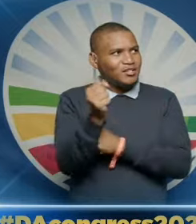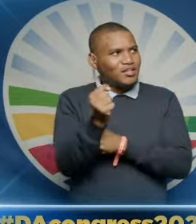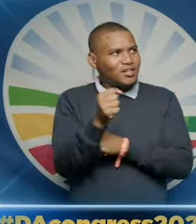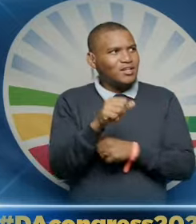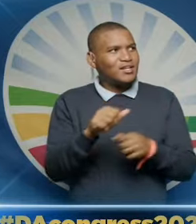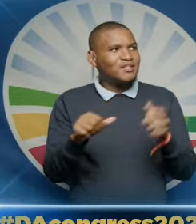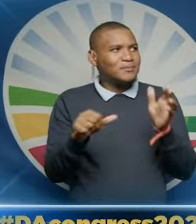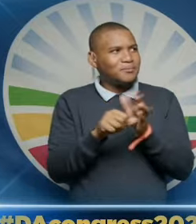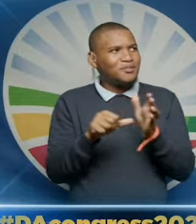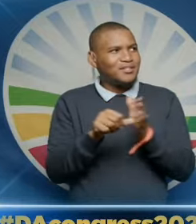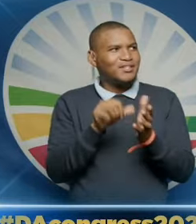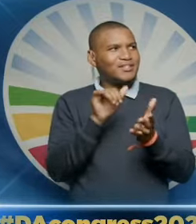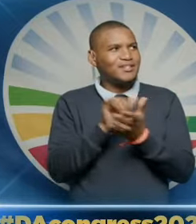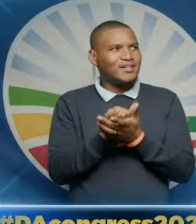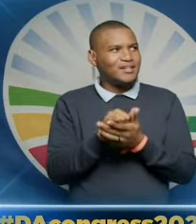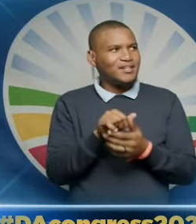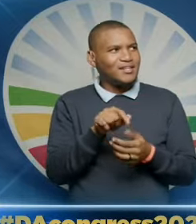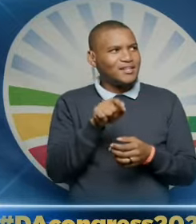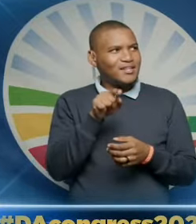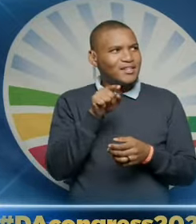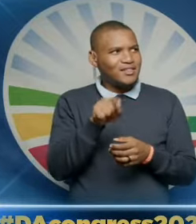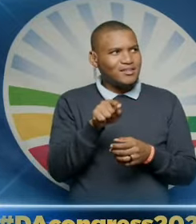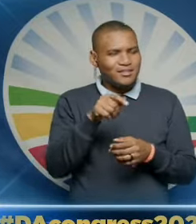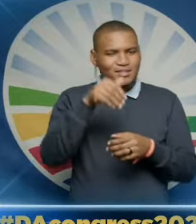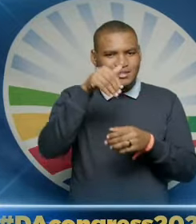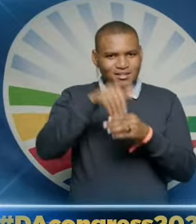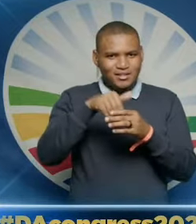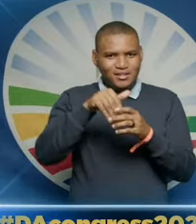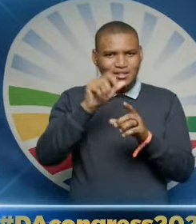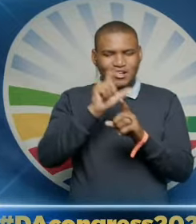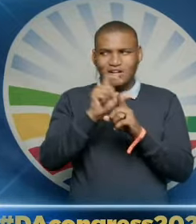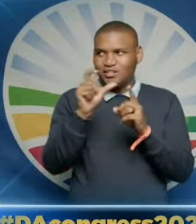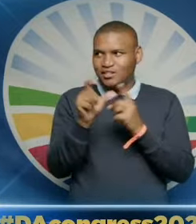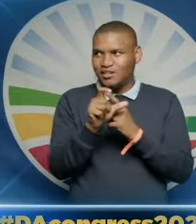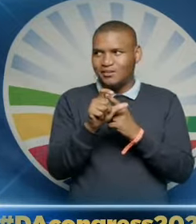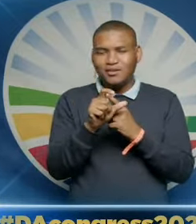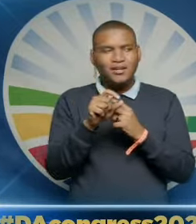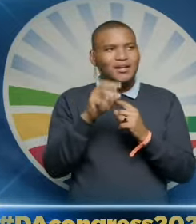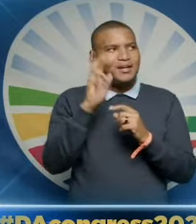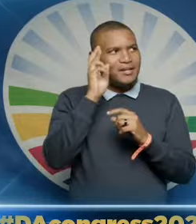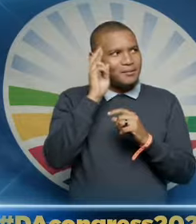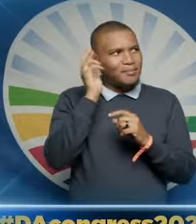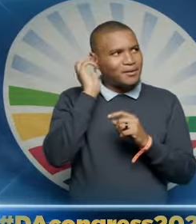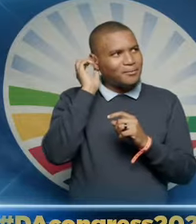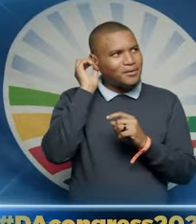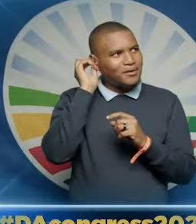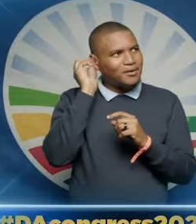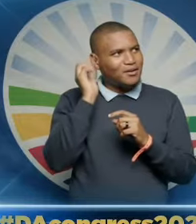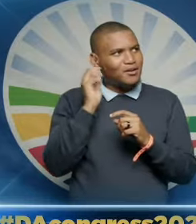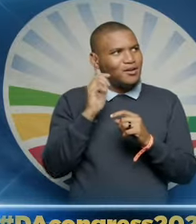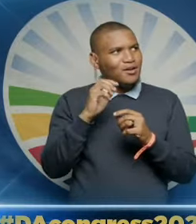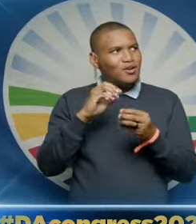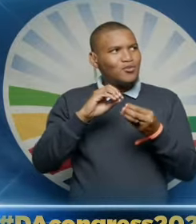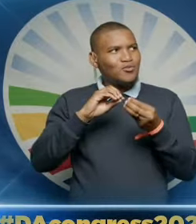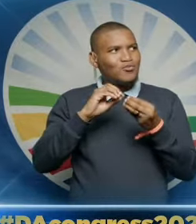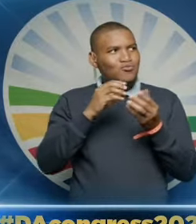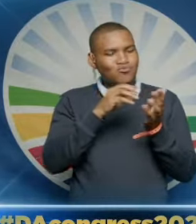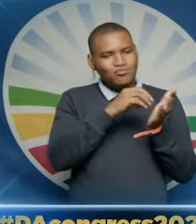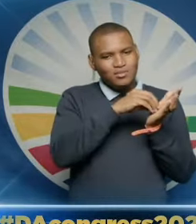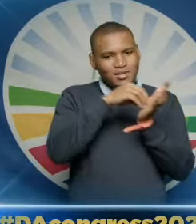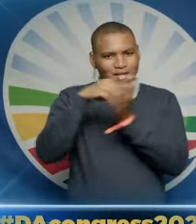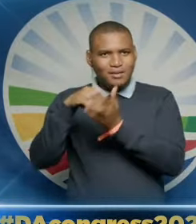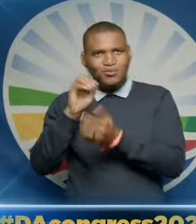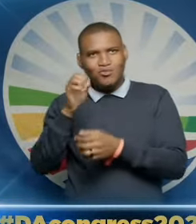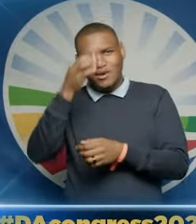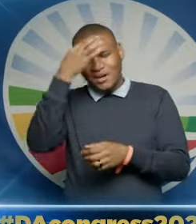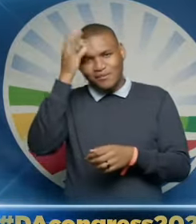it's important that these internal cultures, Nestle, remember you take them to your government. Absolutely. And that's why